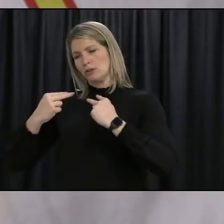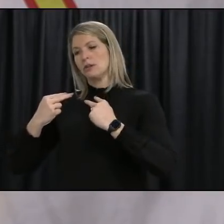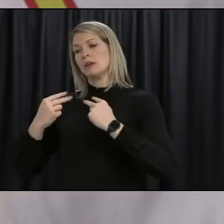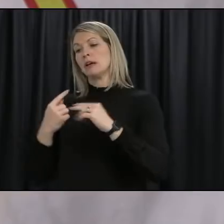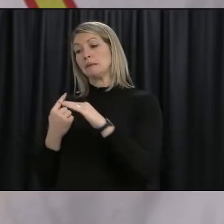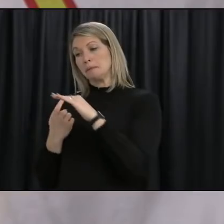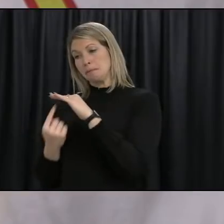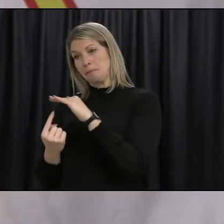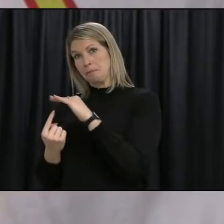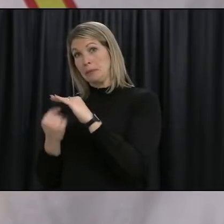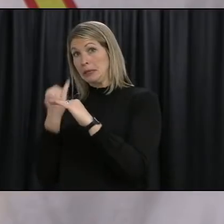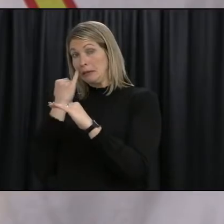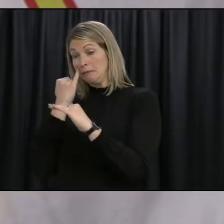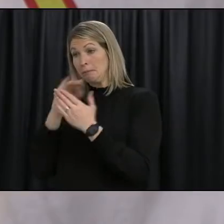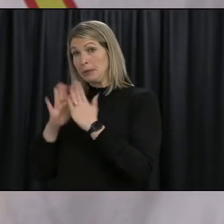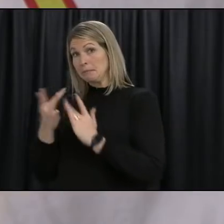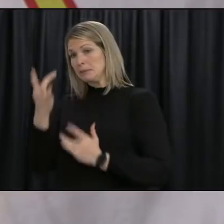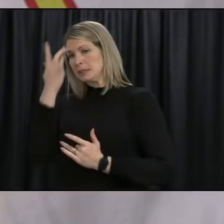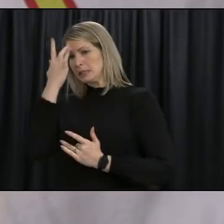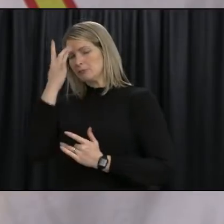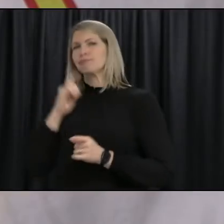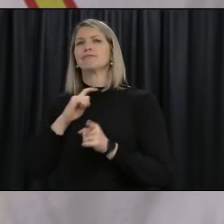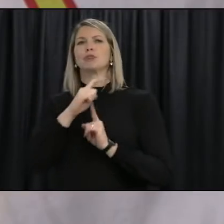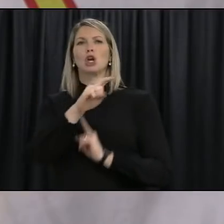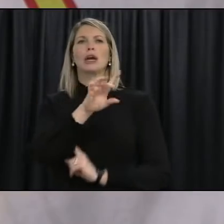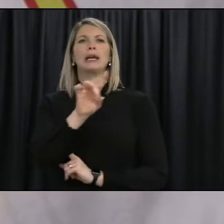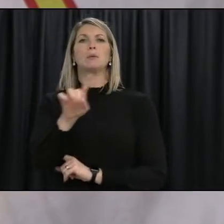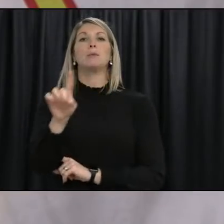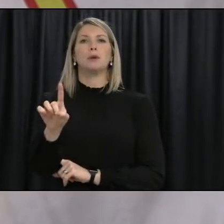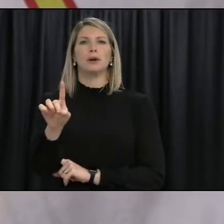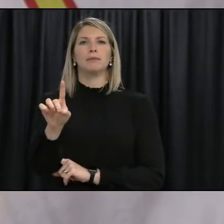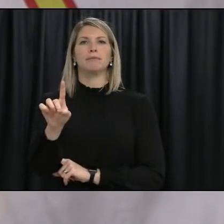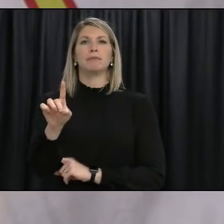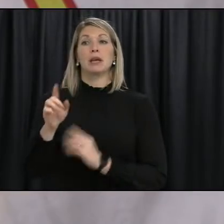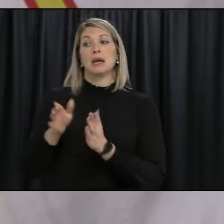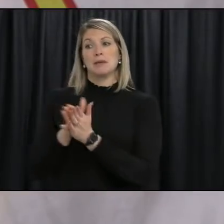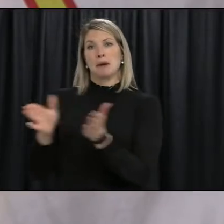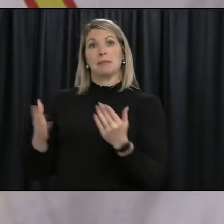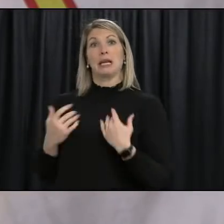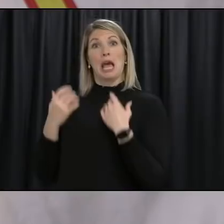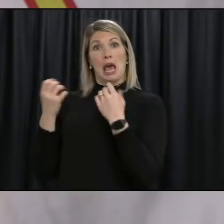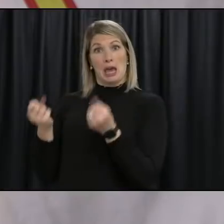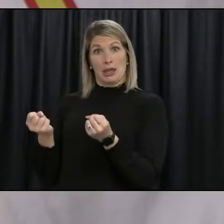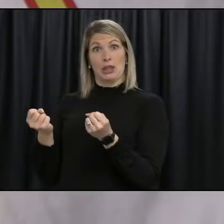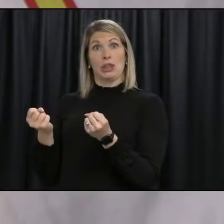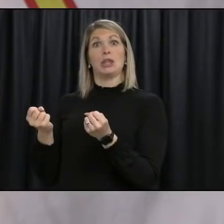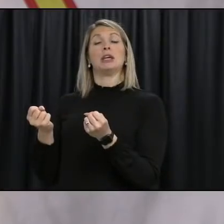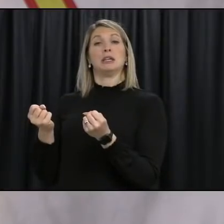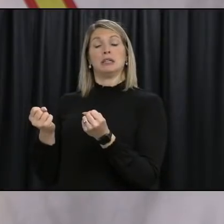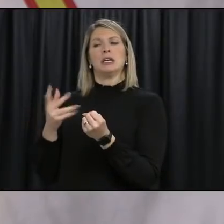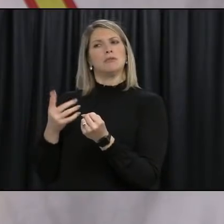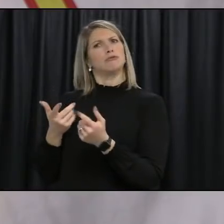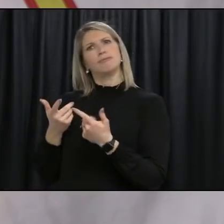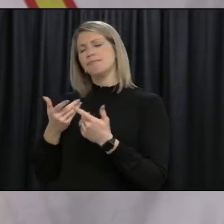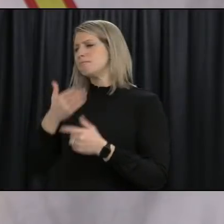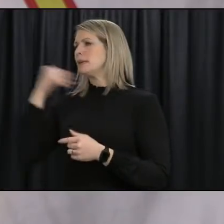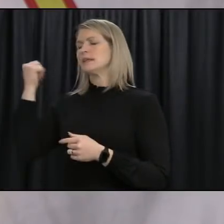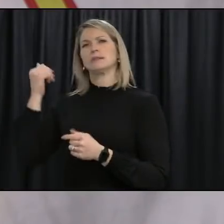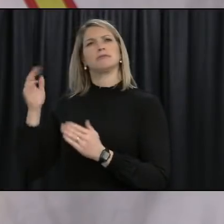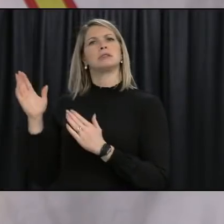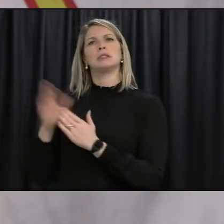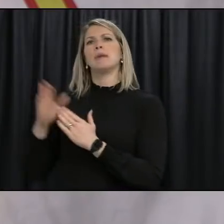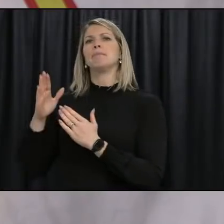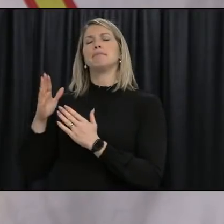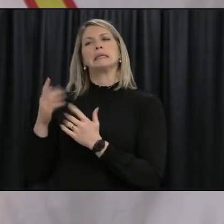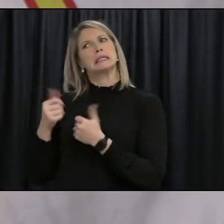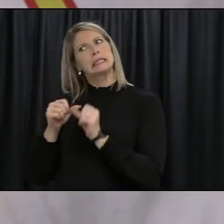symptoms develop. While our public health system is doing its very best to help keep you and your loved ones safe, it is your unwavering